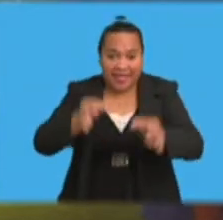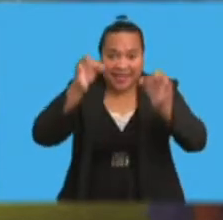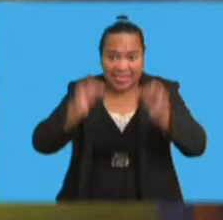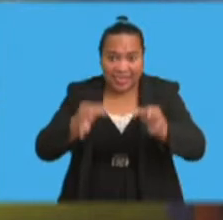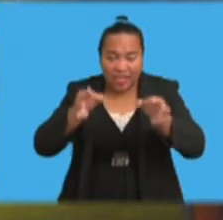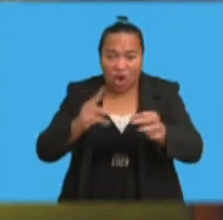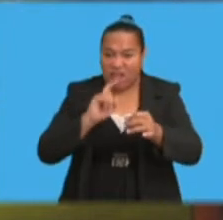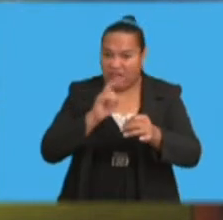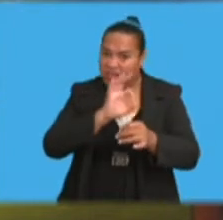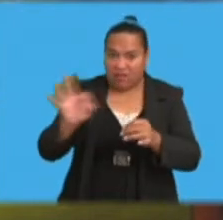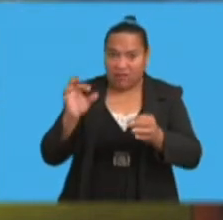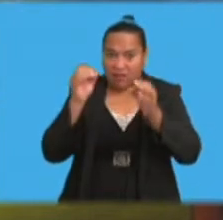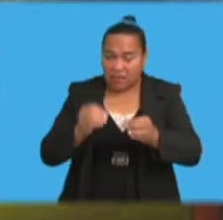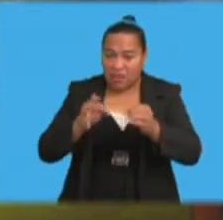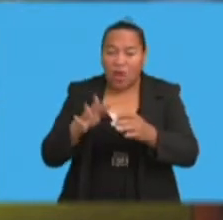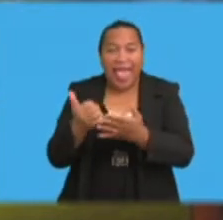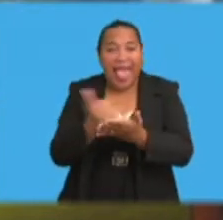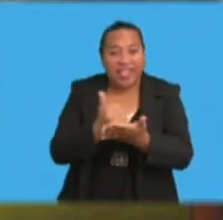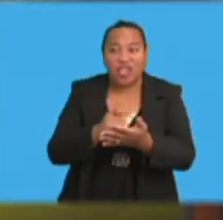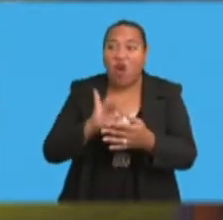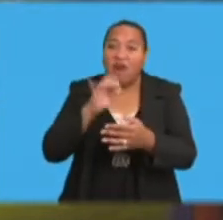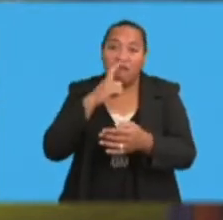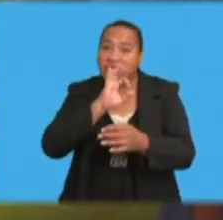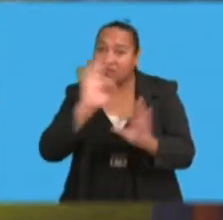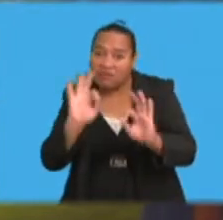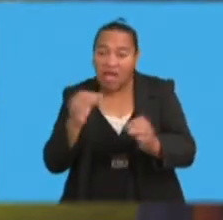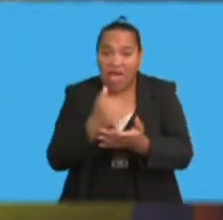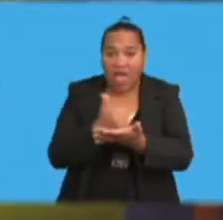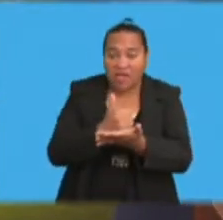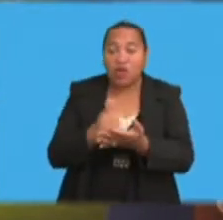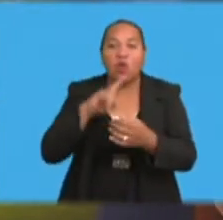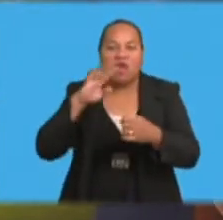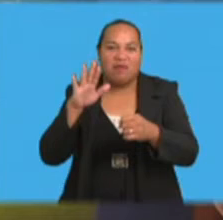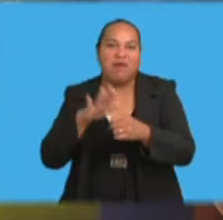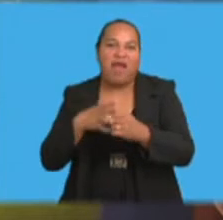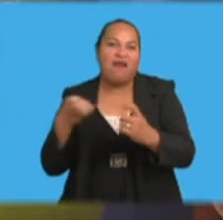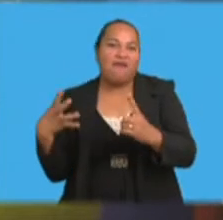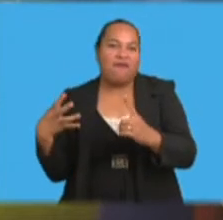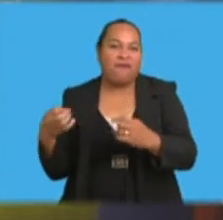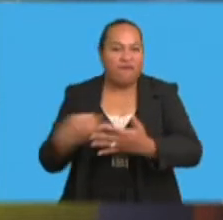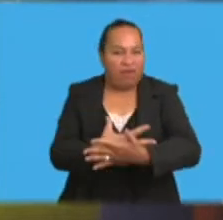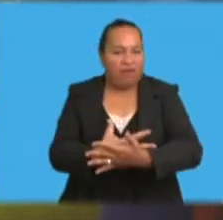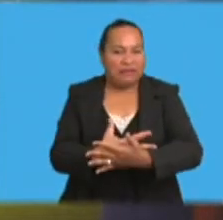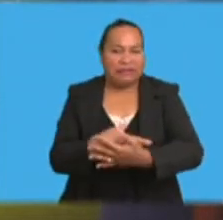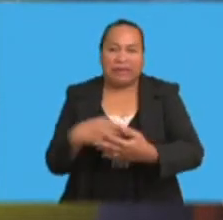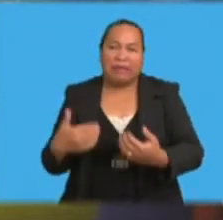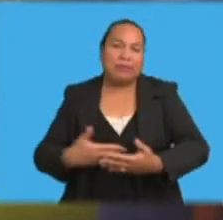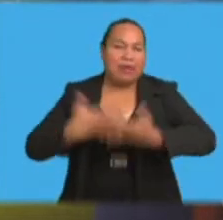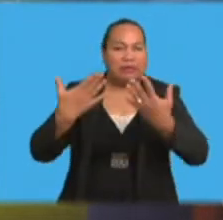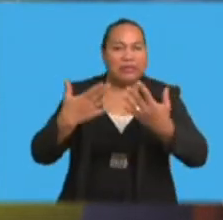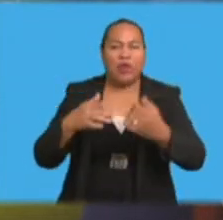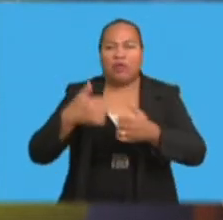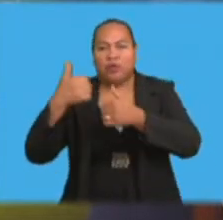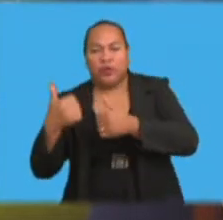or indecisions, its action or inaction will have major repercussions, and